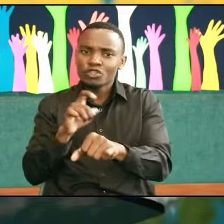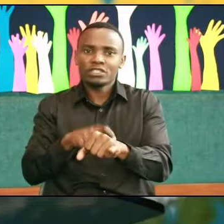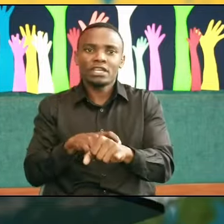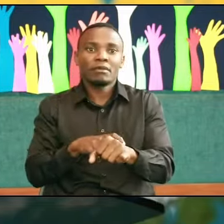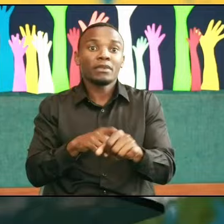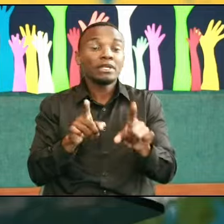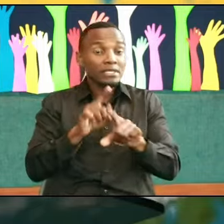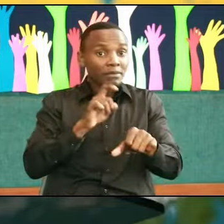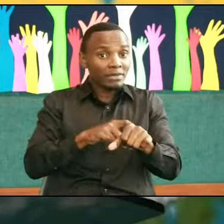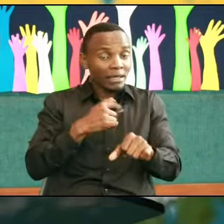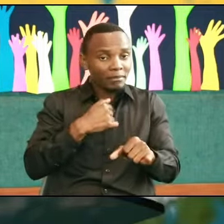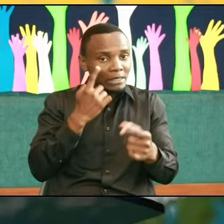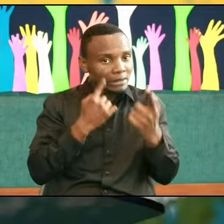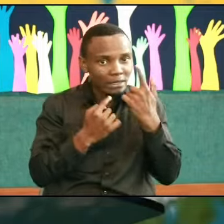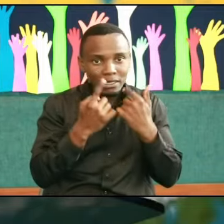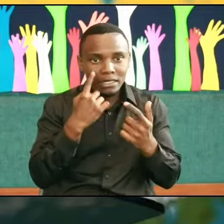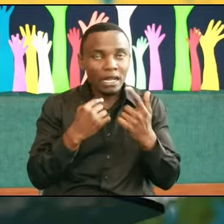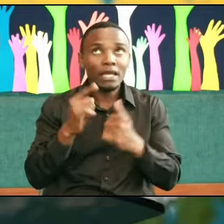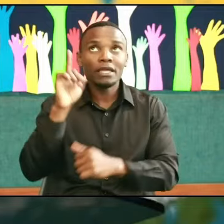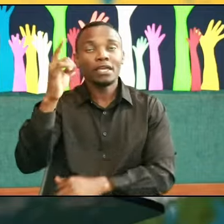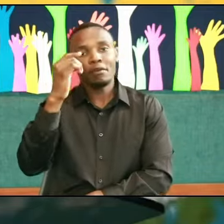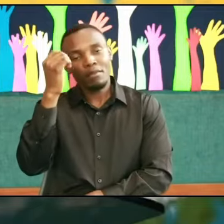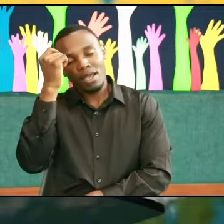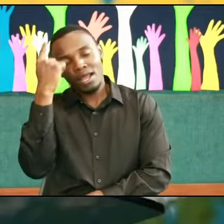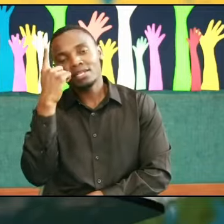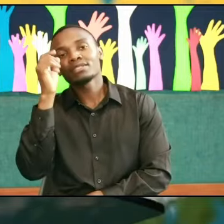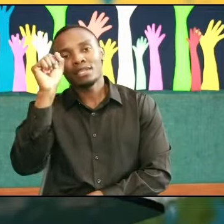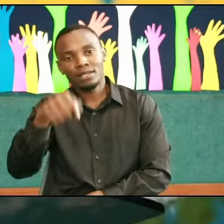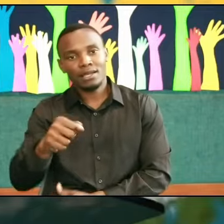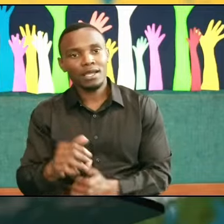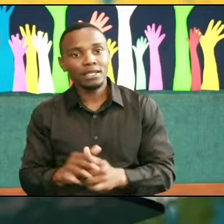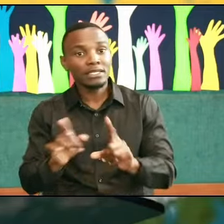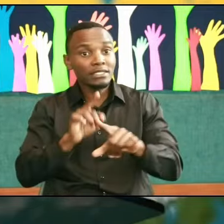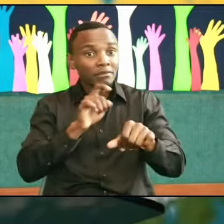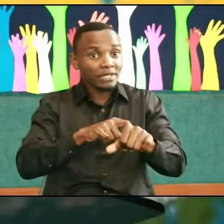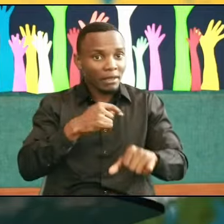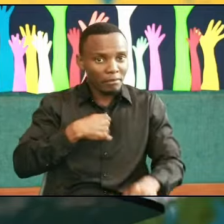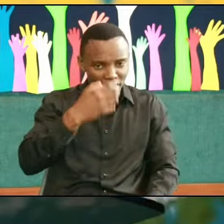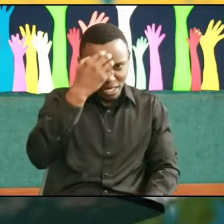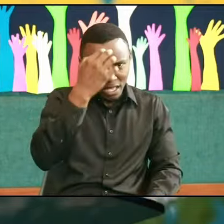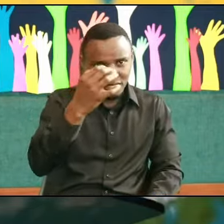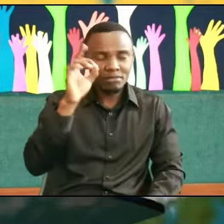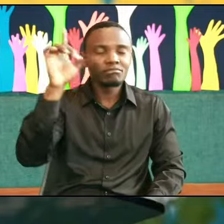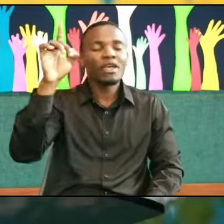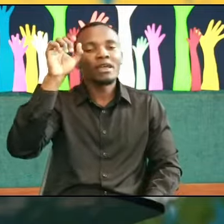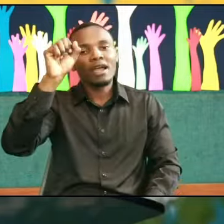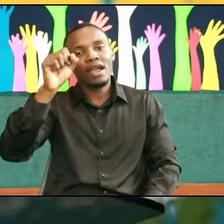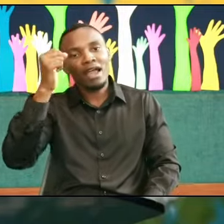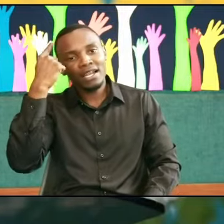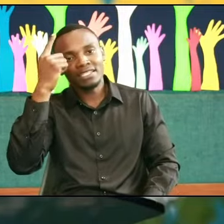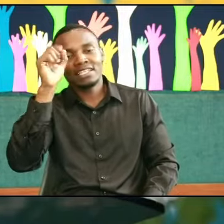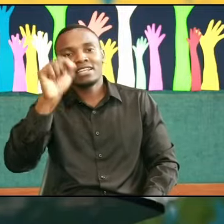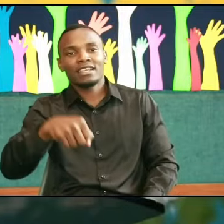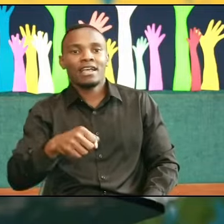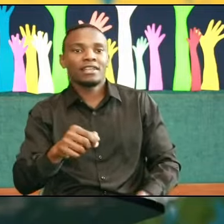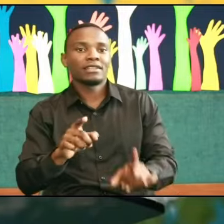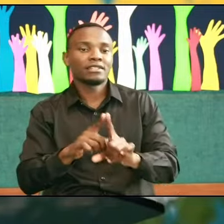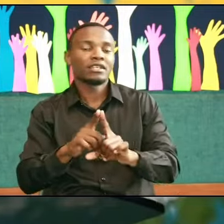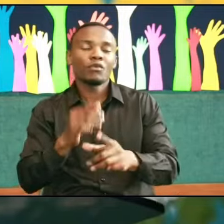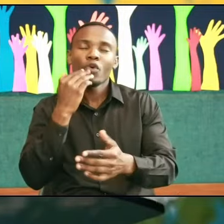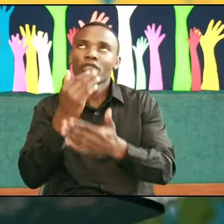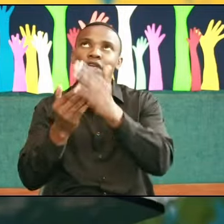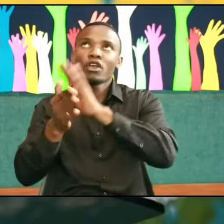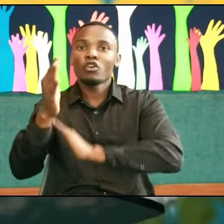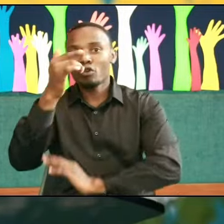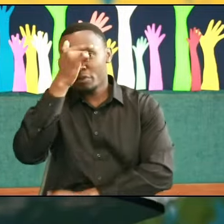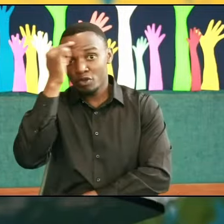cry, he understands my tears. When I am angry, he understands my anger. Thank God that his anger is for